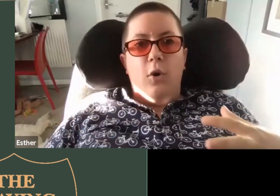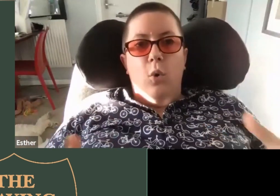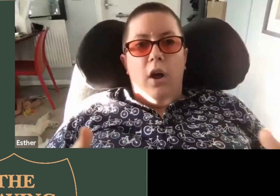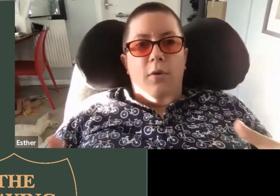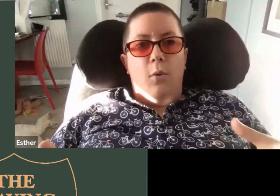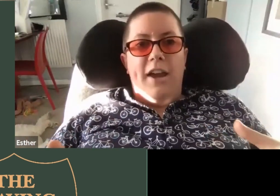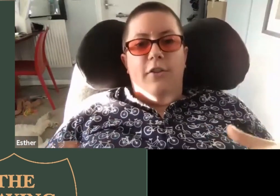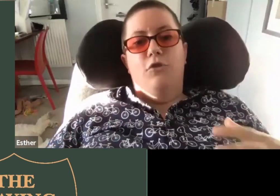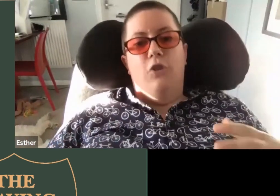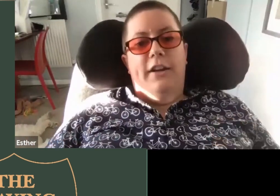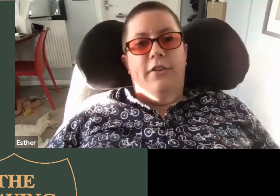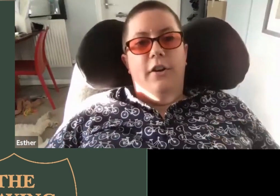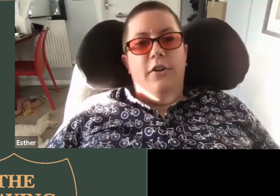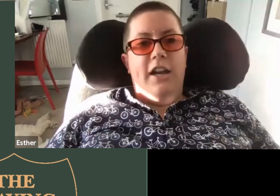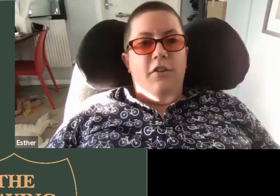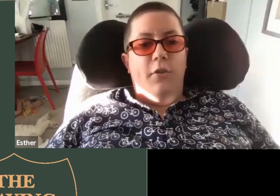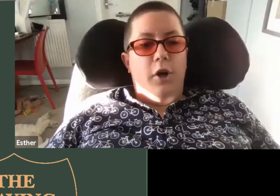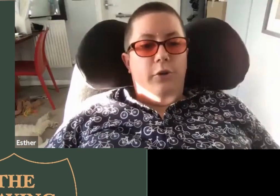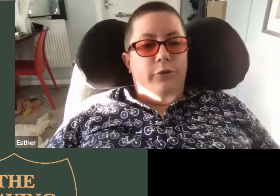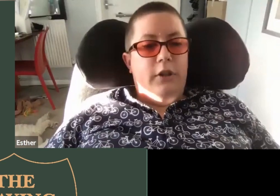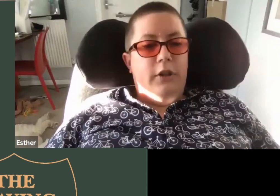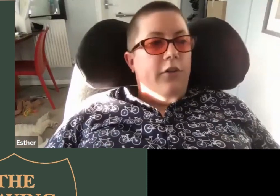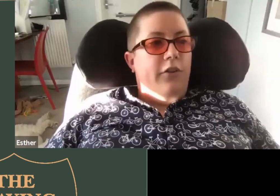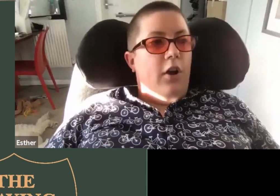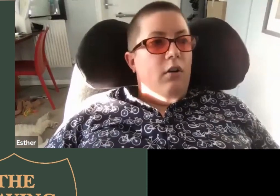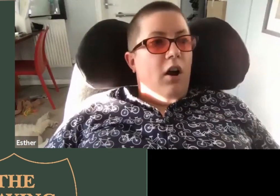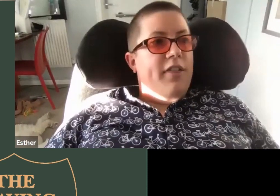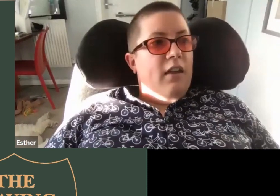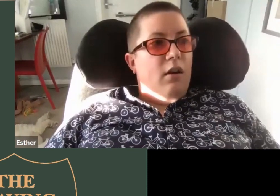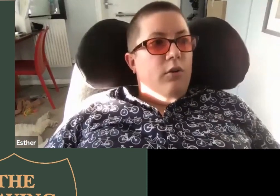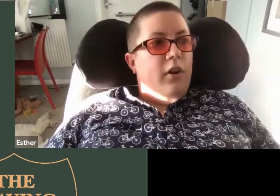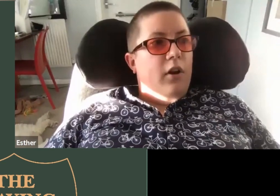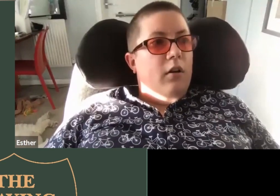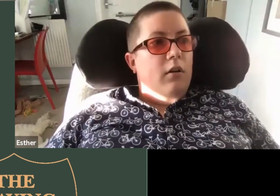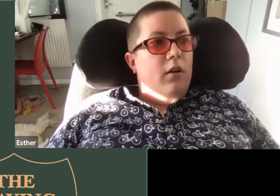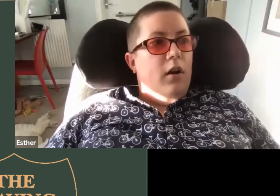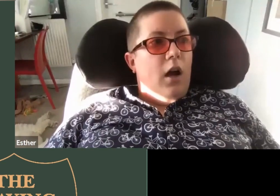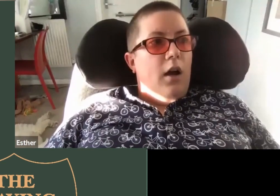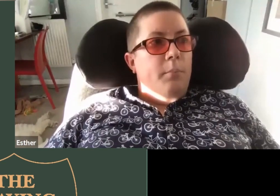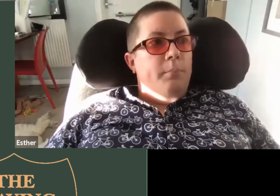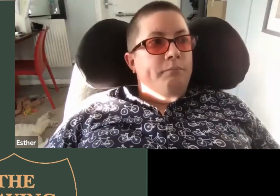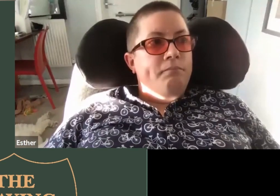like all other ways of trying to change the world. So I think those are